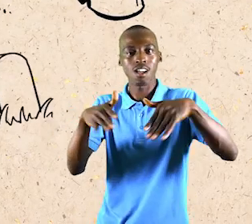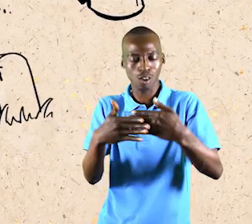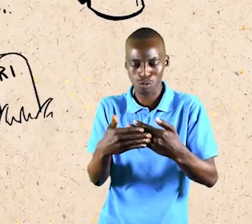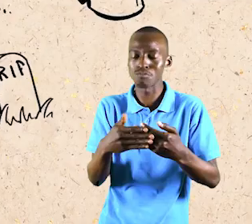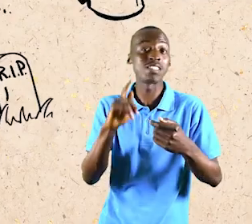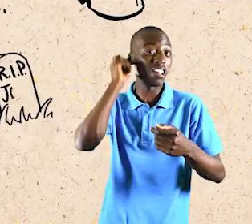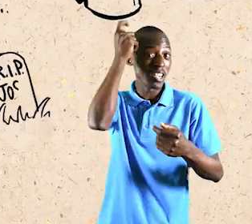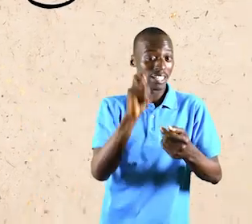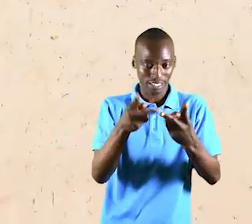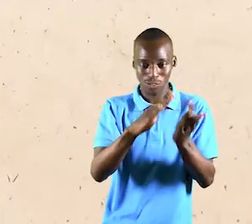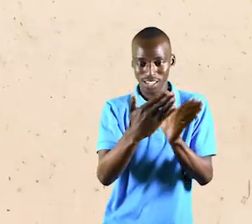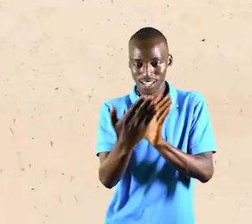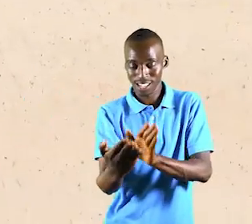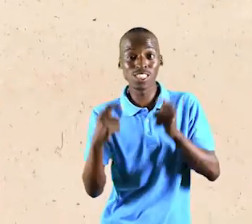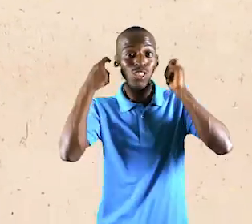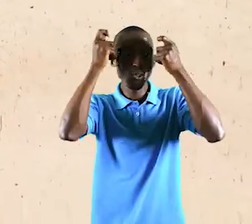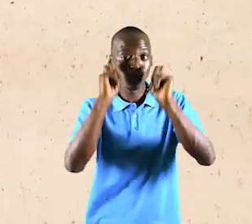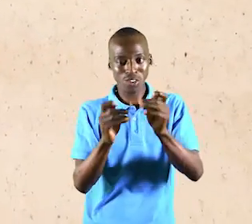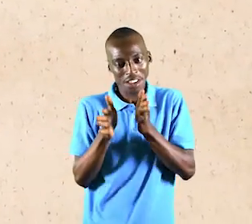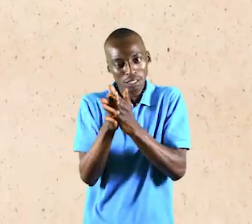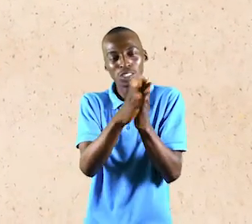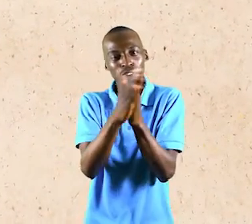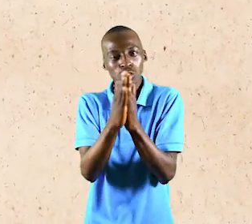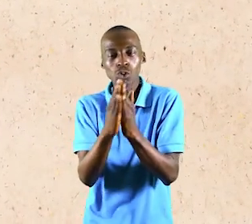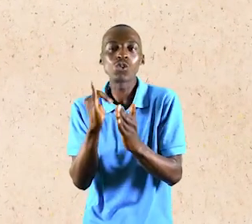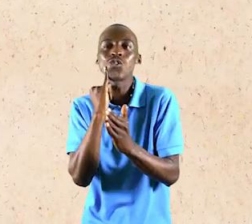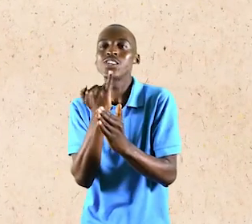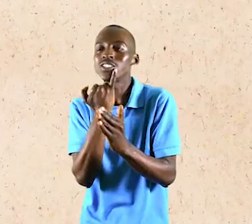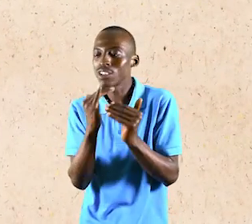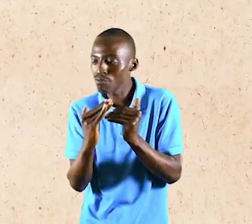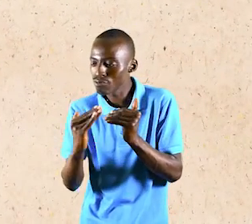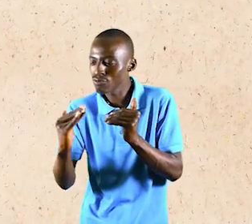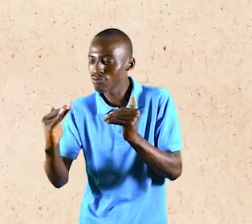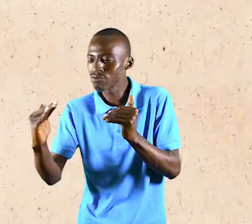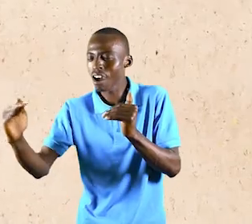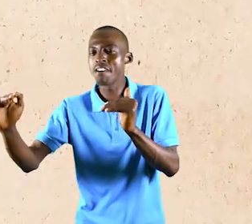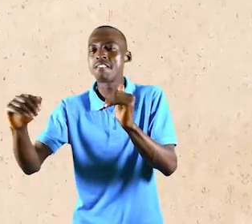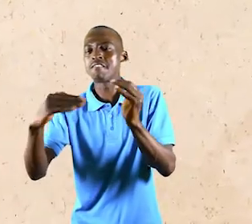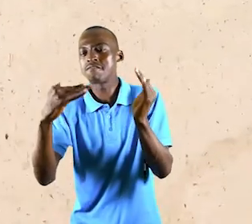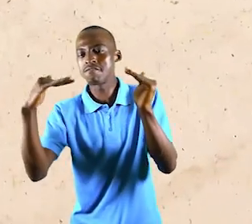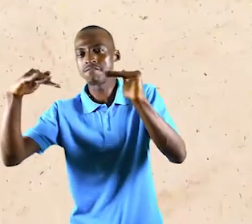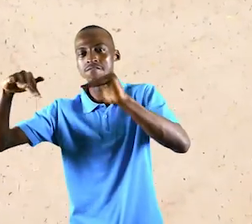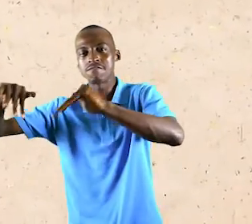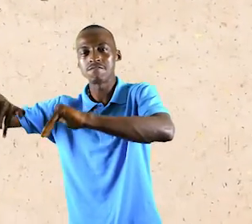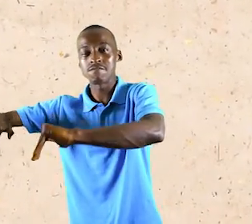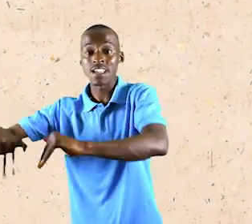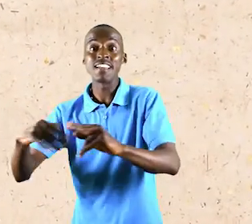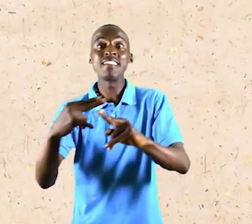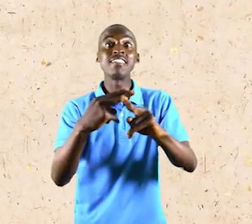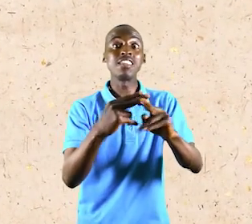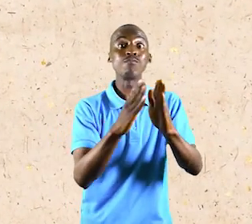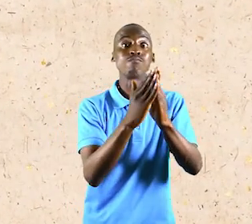begins with the death of Joshua and basically tells the story of Israel's total failure. The book's name comes from the type of